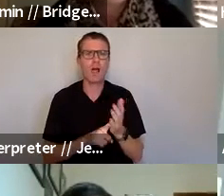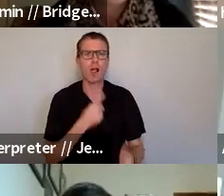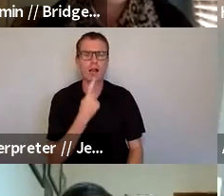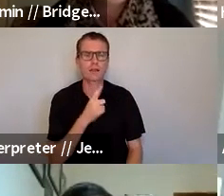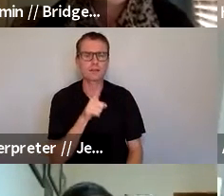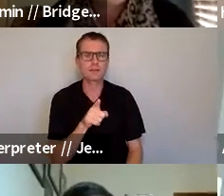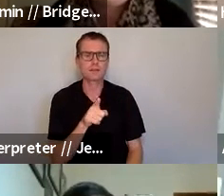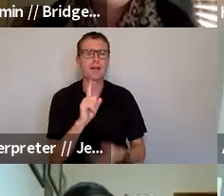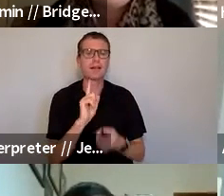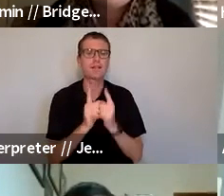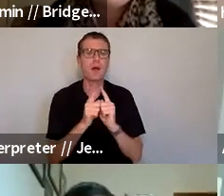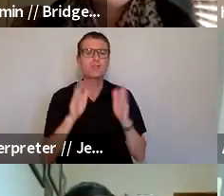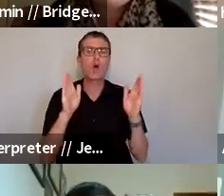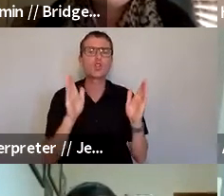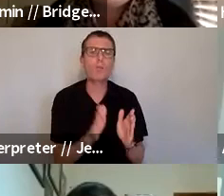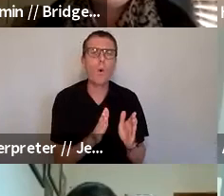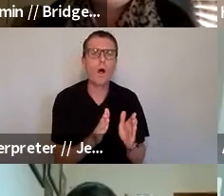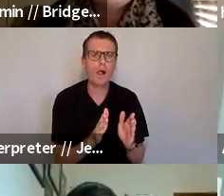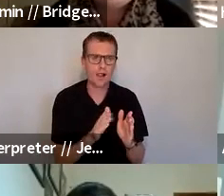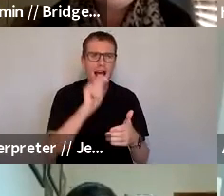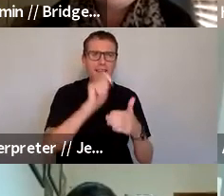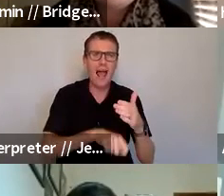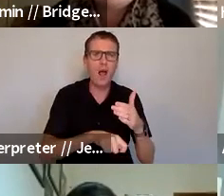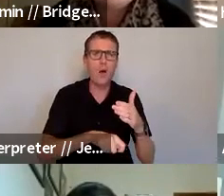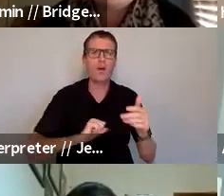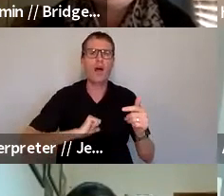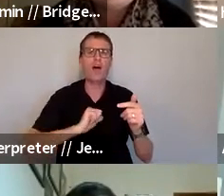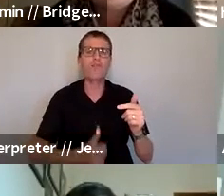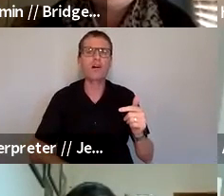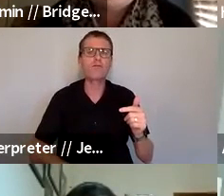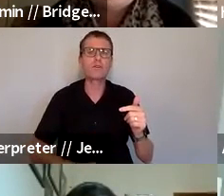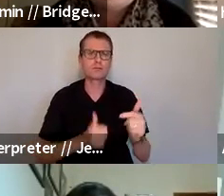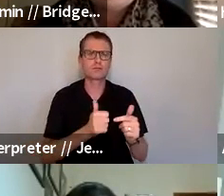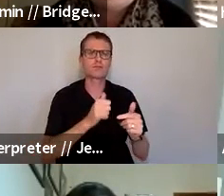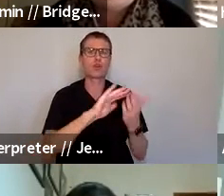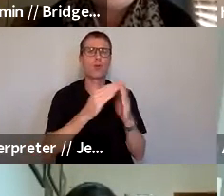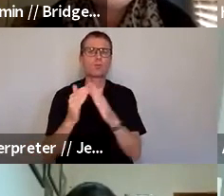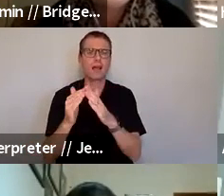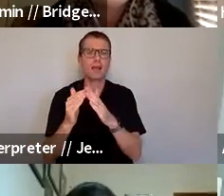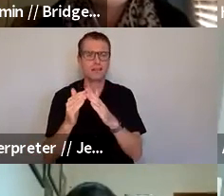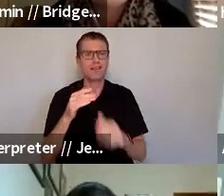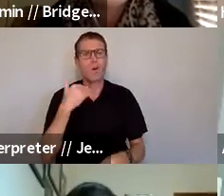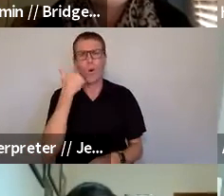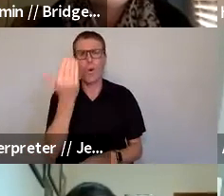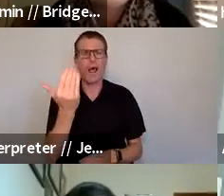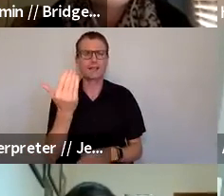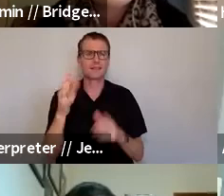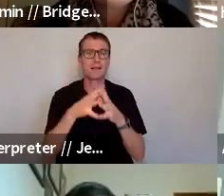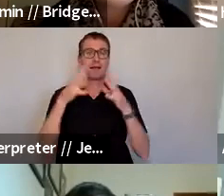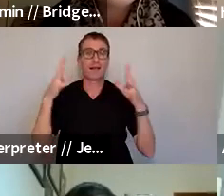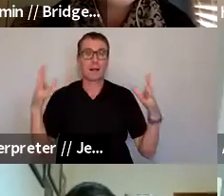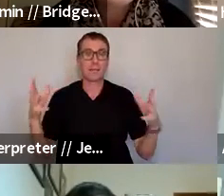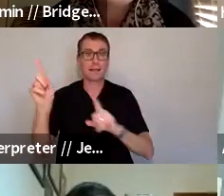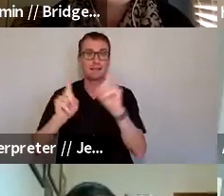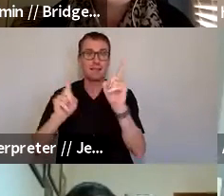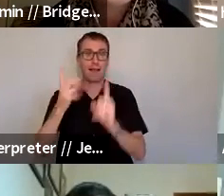centres and the rural population don't get access to this at all because we tour the big city. The ballet is one of the companies that tours the most with audio description,